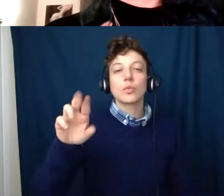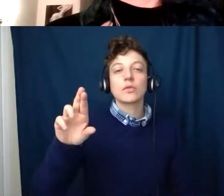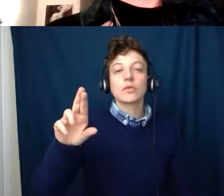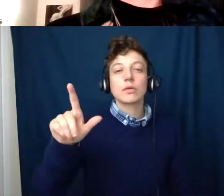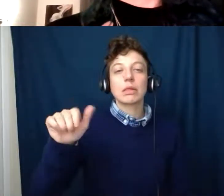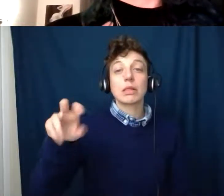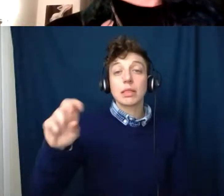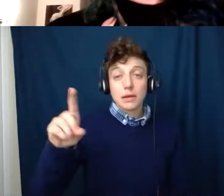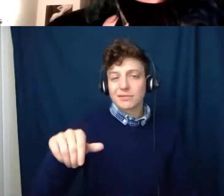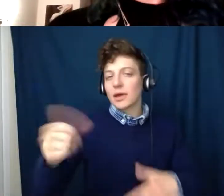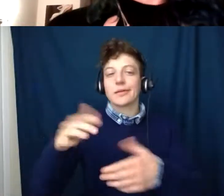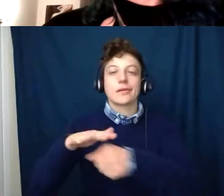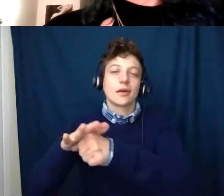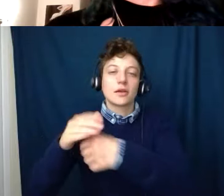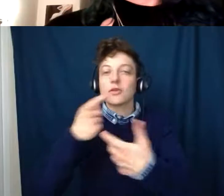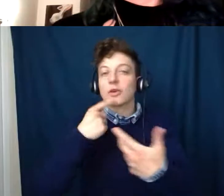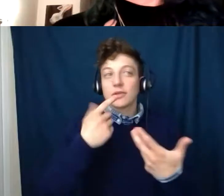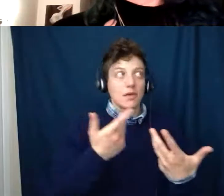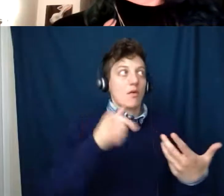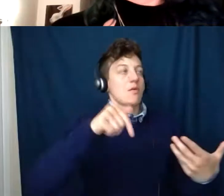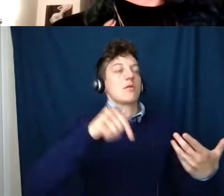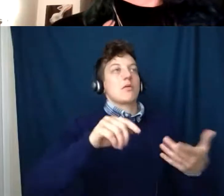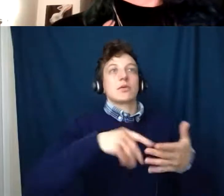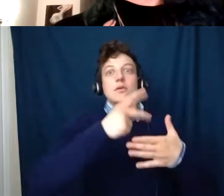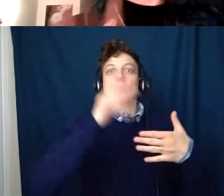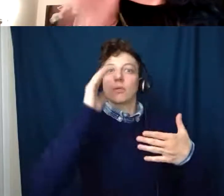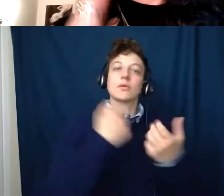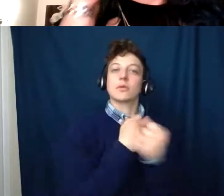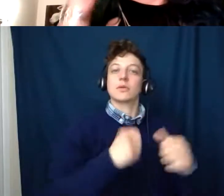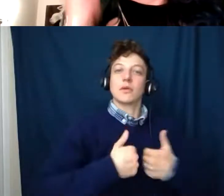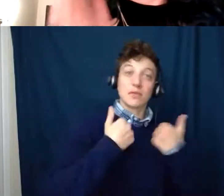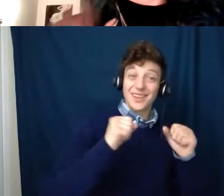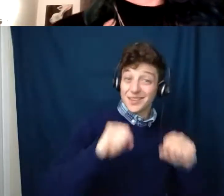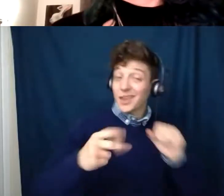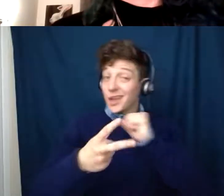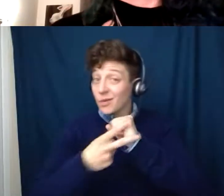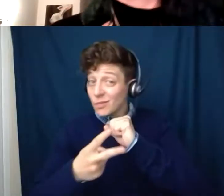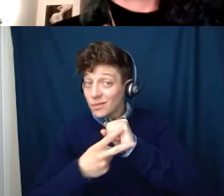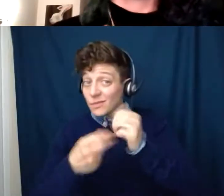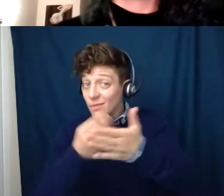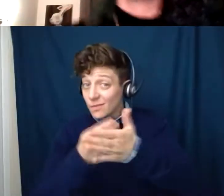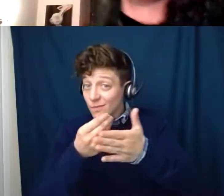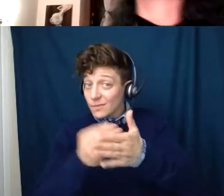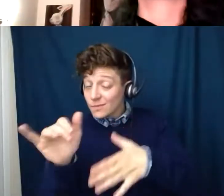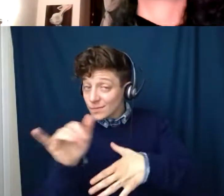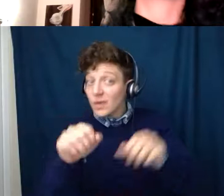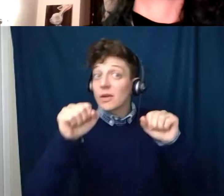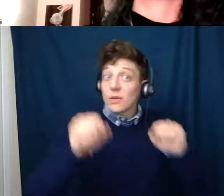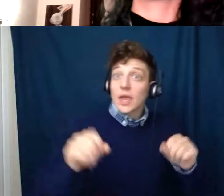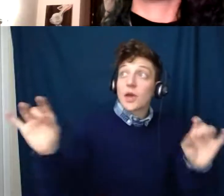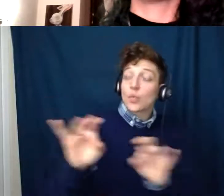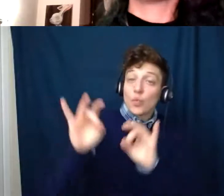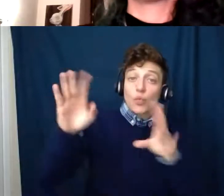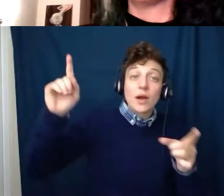save lives also can sometimes save money, can, reduce crime. I think,